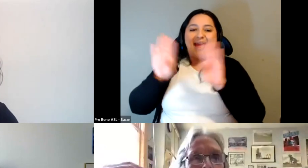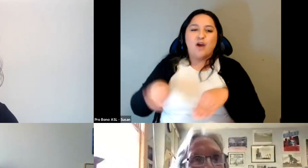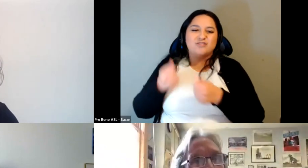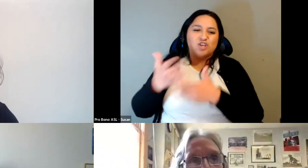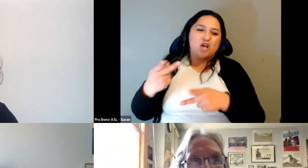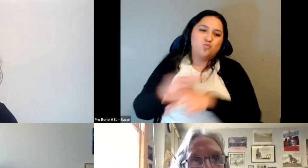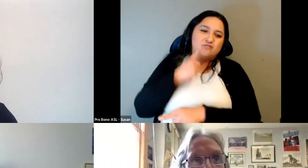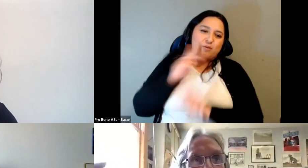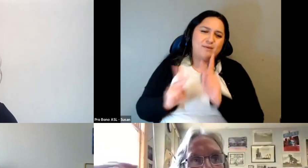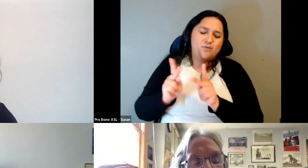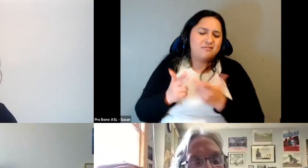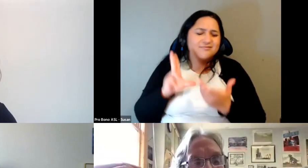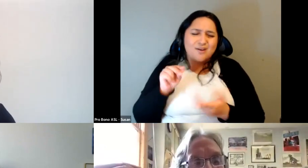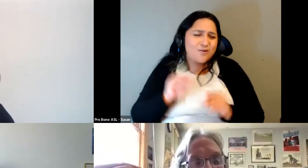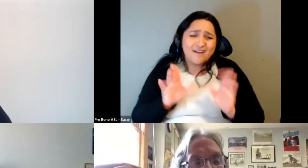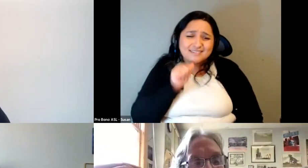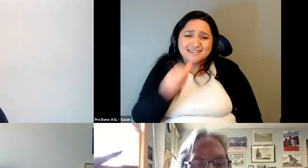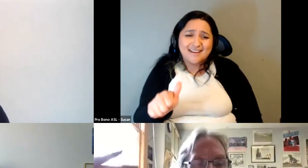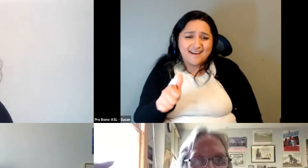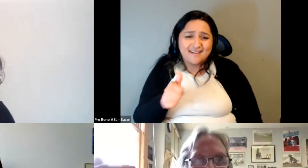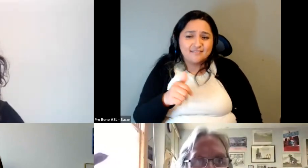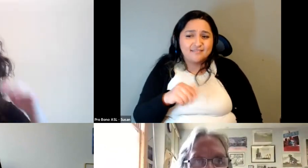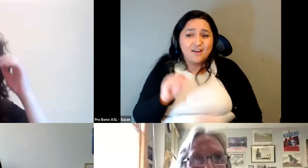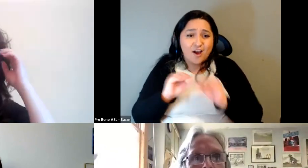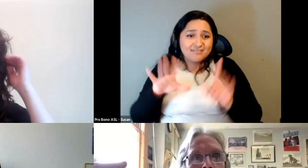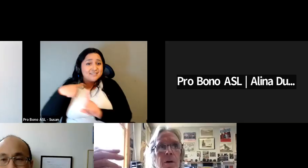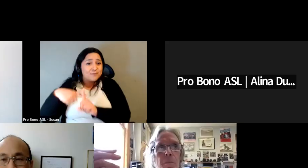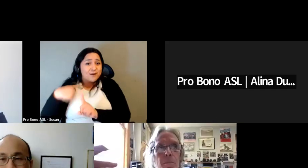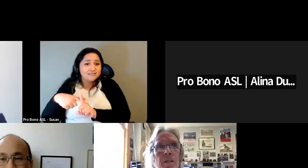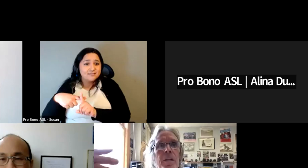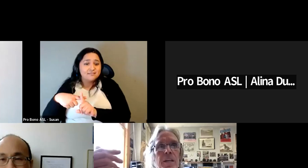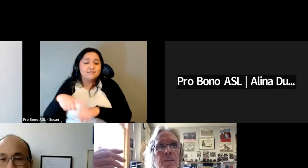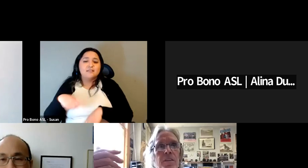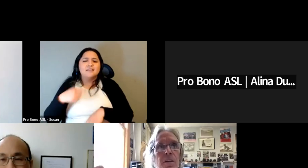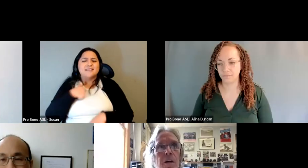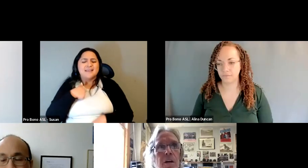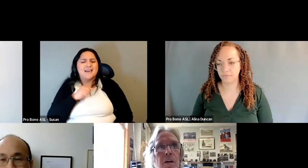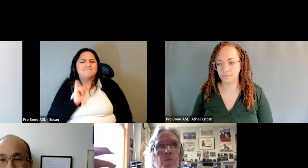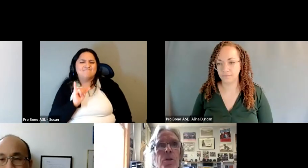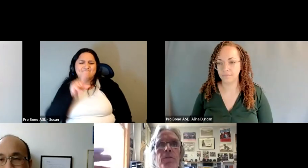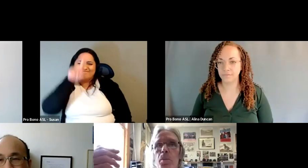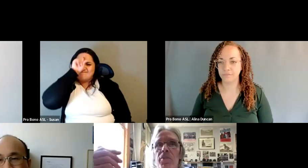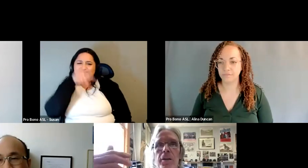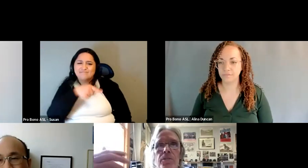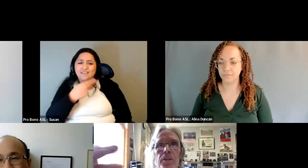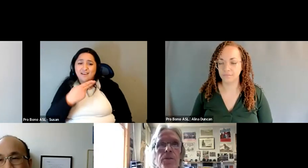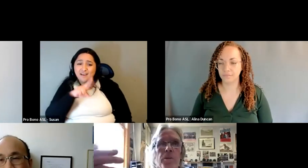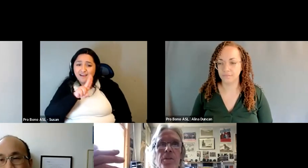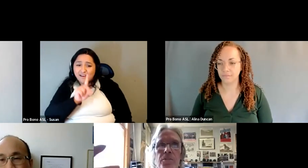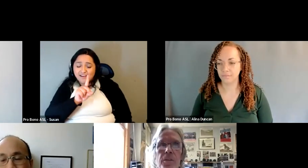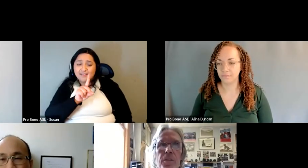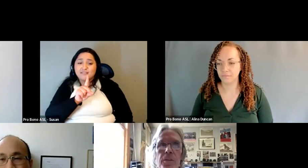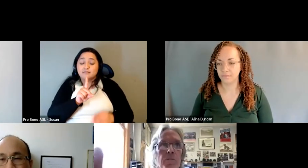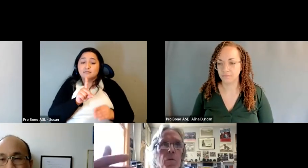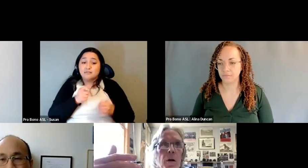it's kind of a no-brainer. And I question HUD's ability to allow service providers